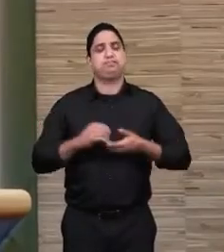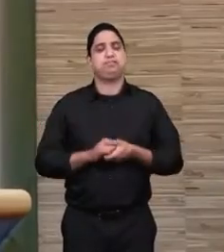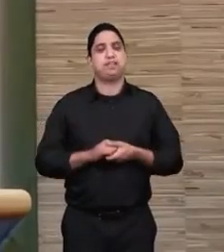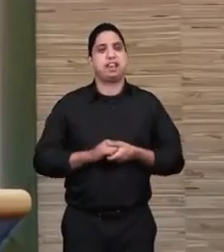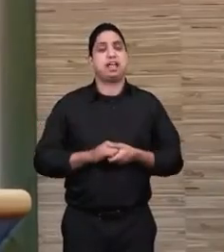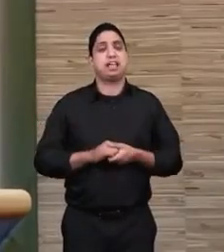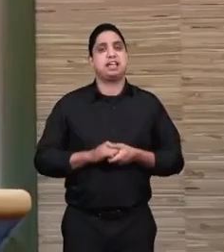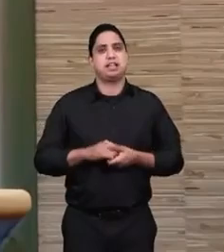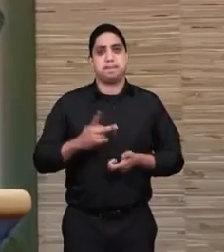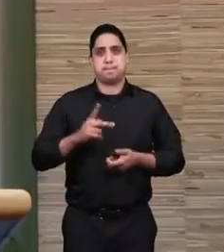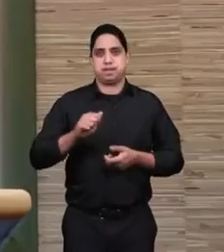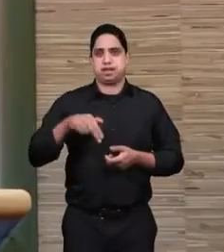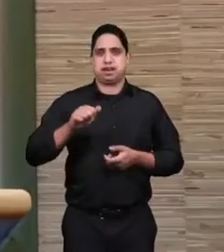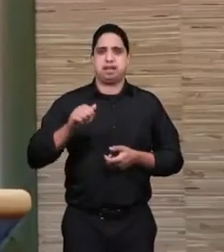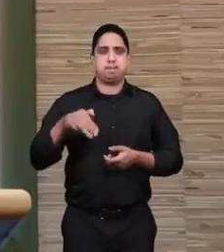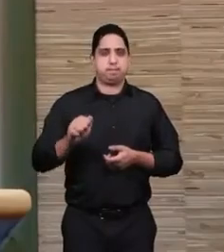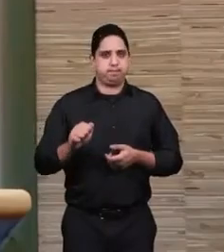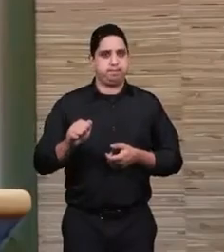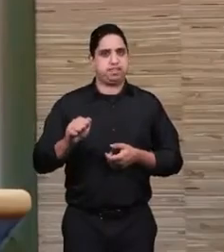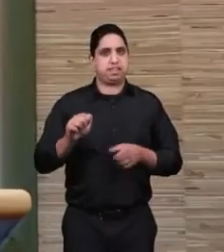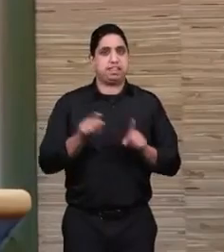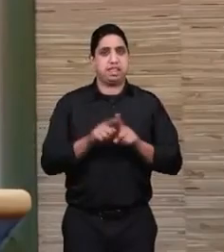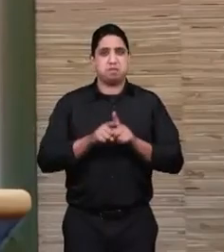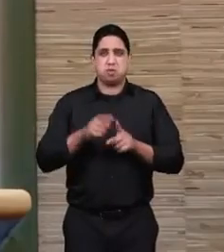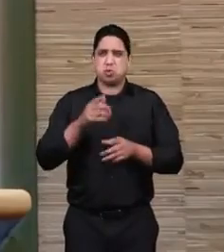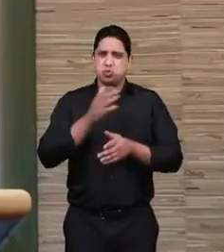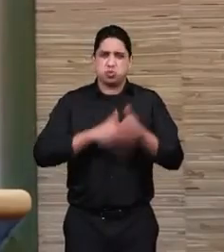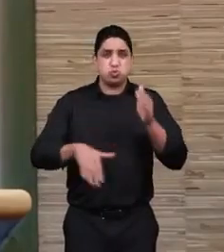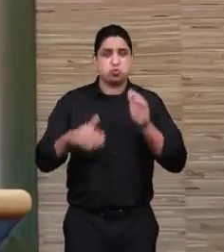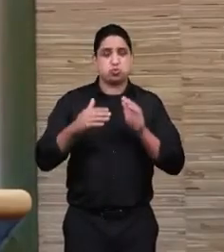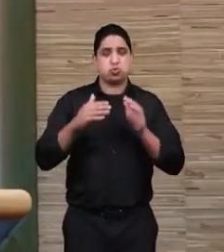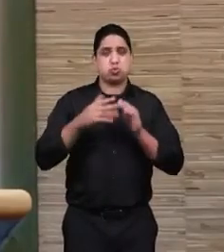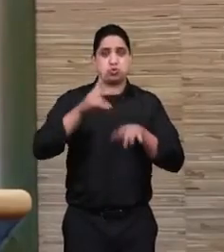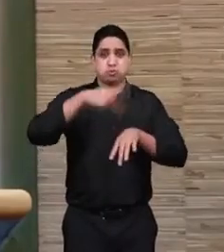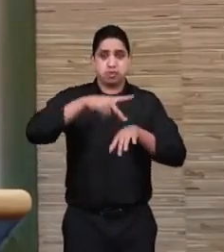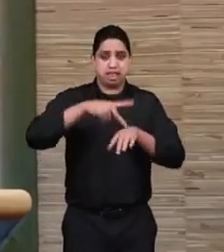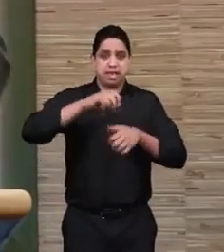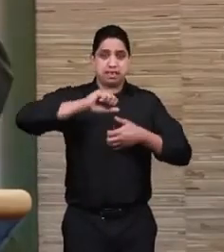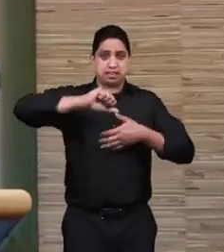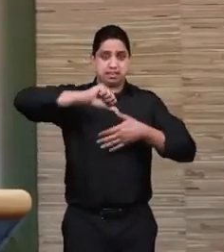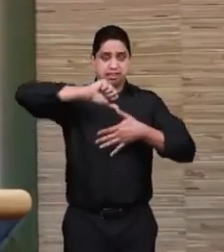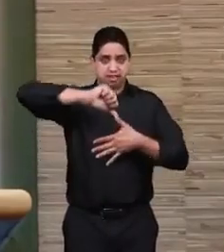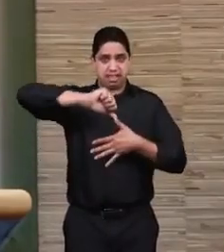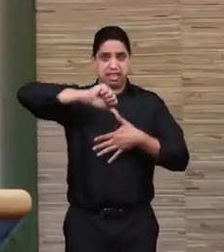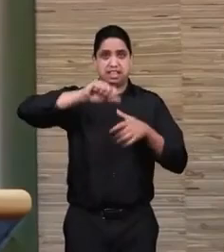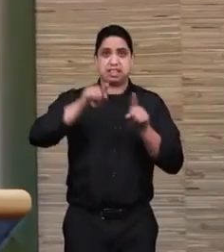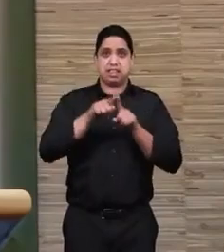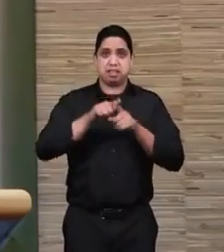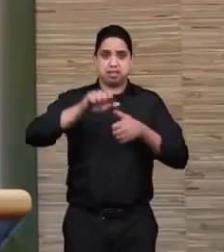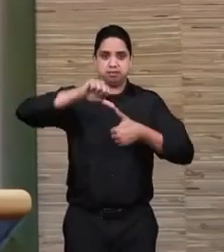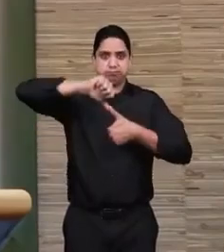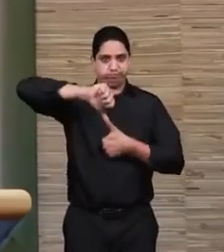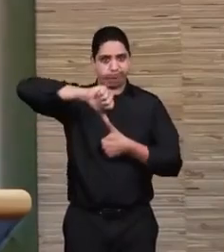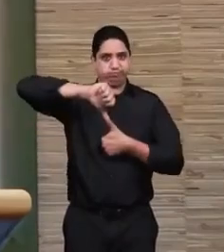have almost every country in South America and some in Central America